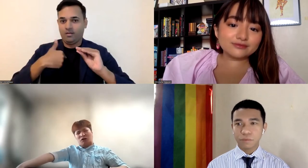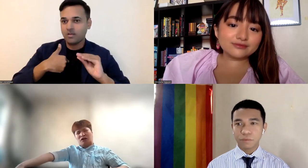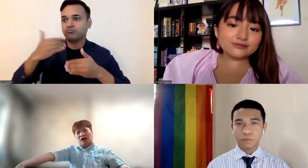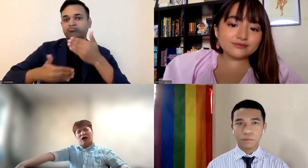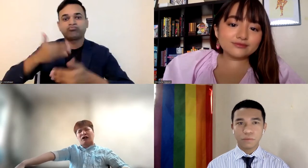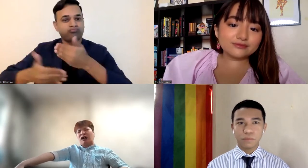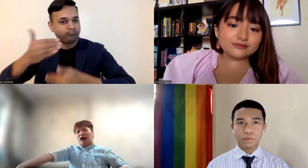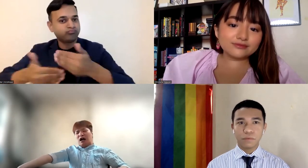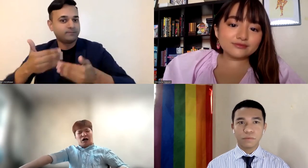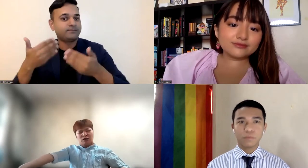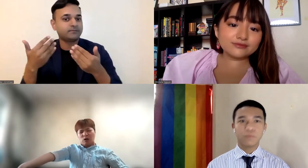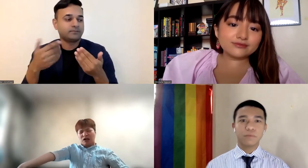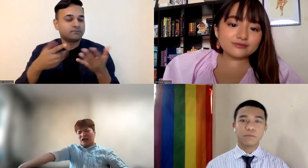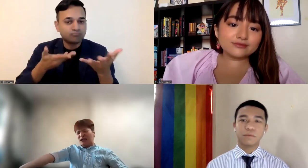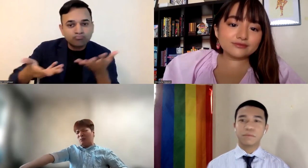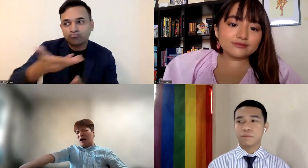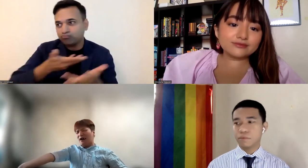we have